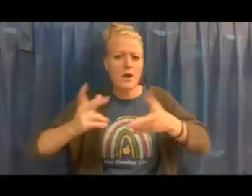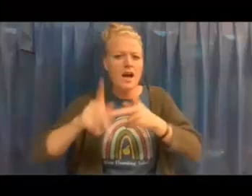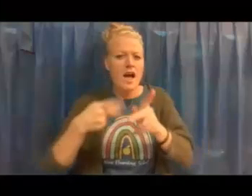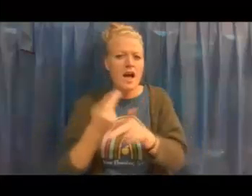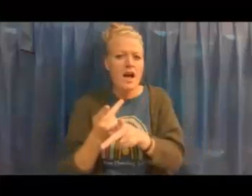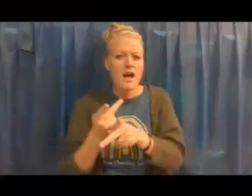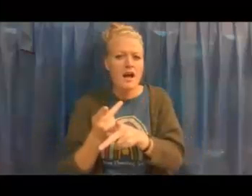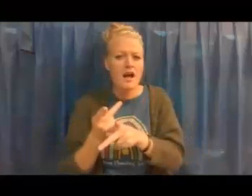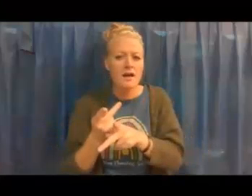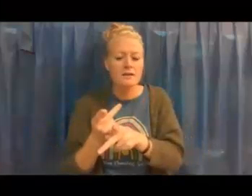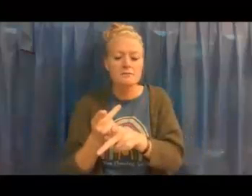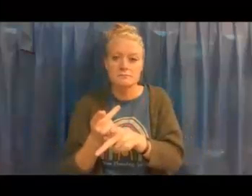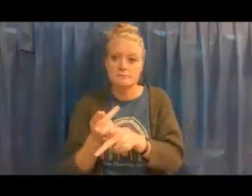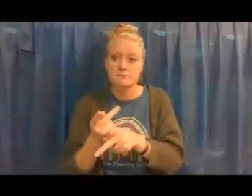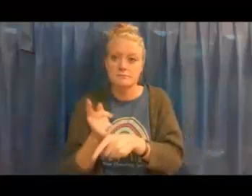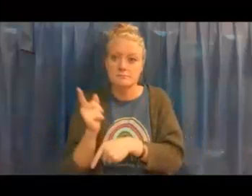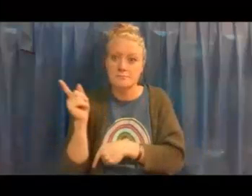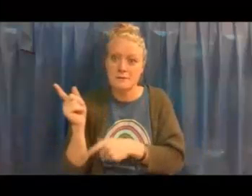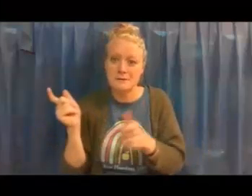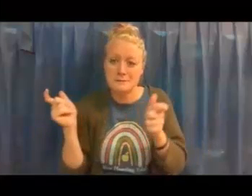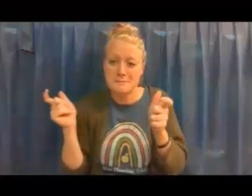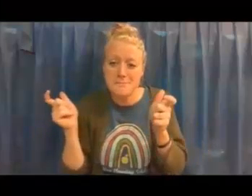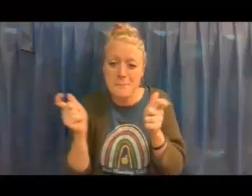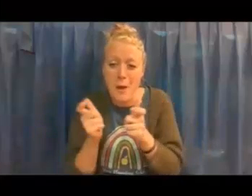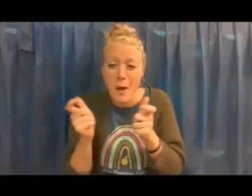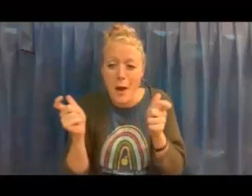This motorcycle is what kind?